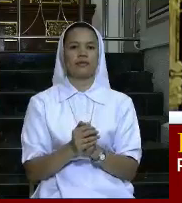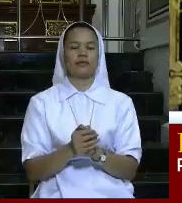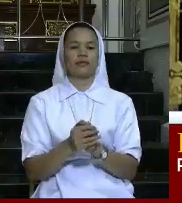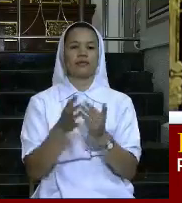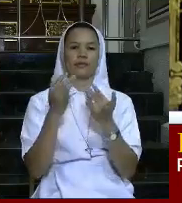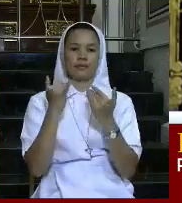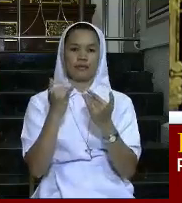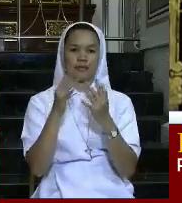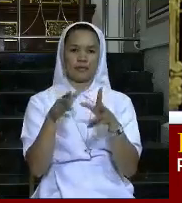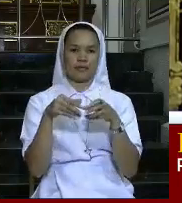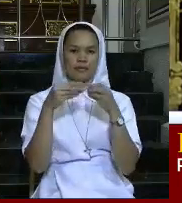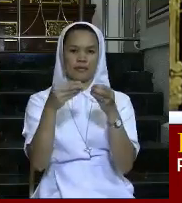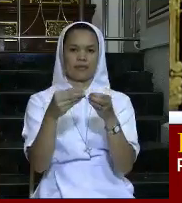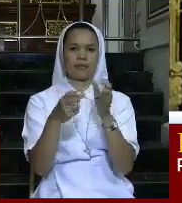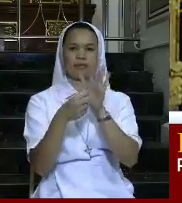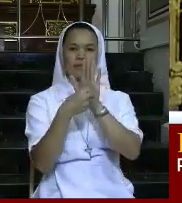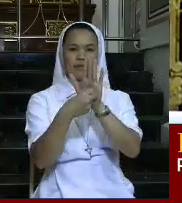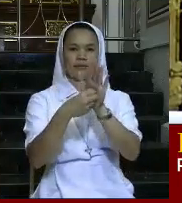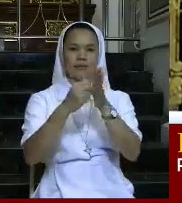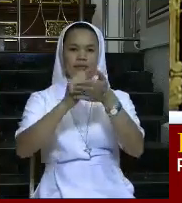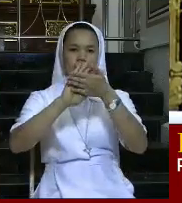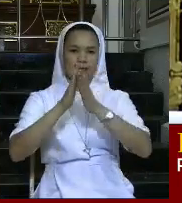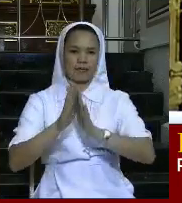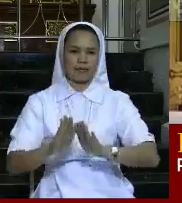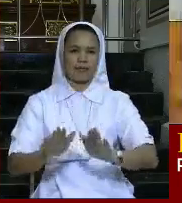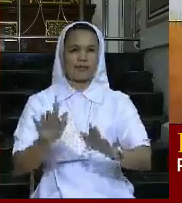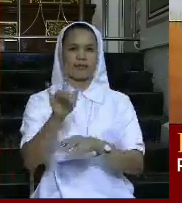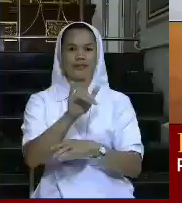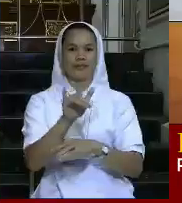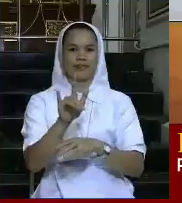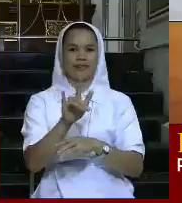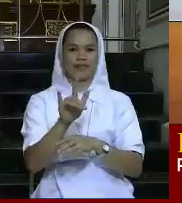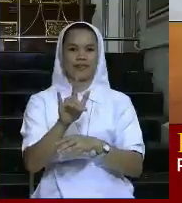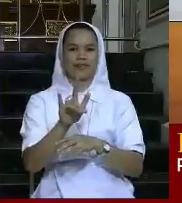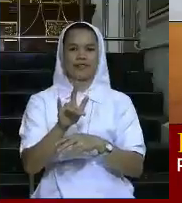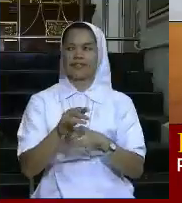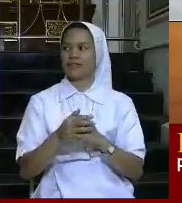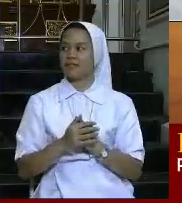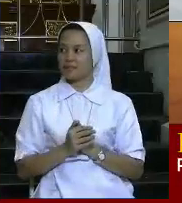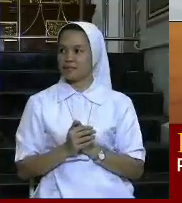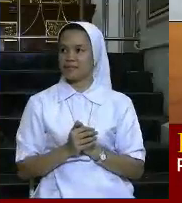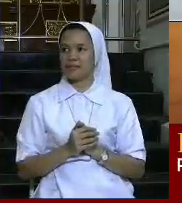spirit. Please offer each other the sign of peace. Peace be with you.